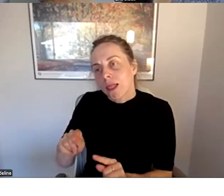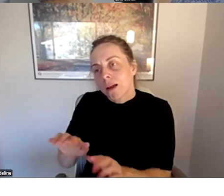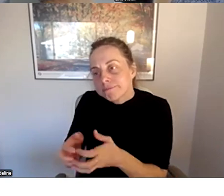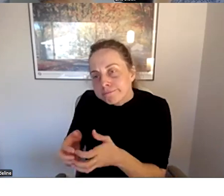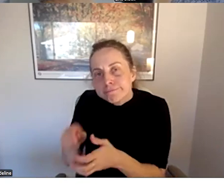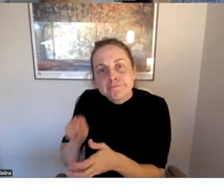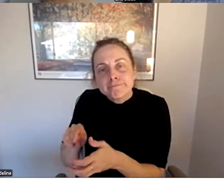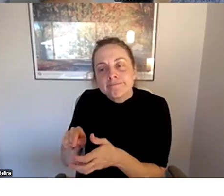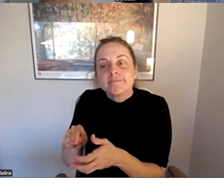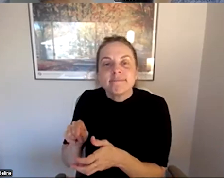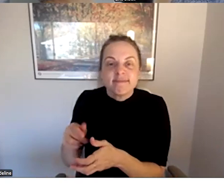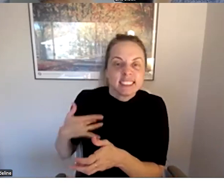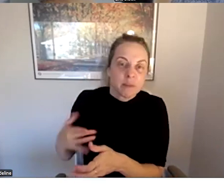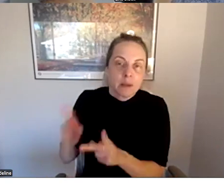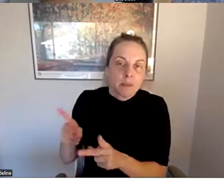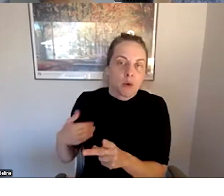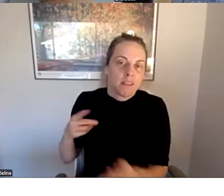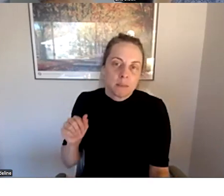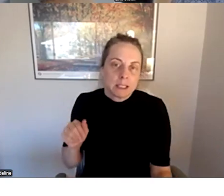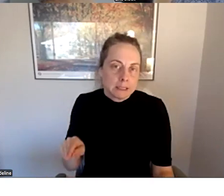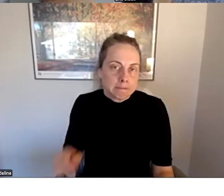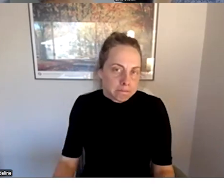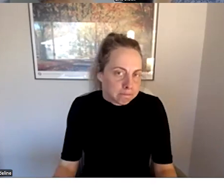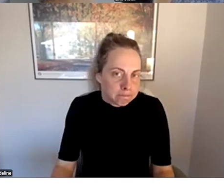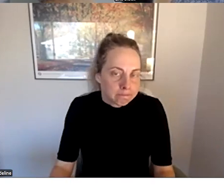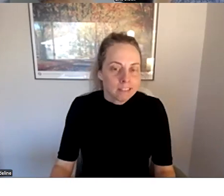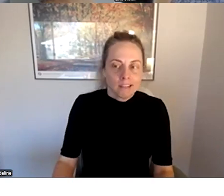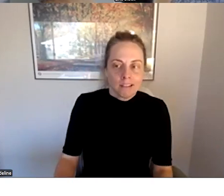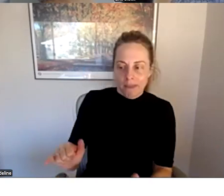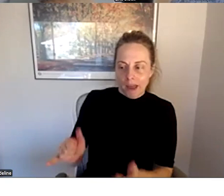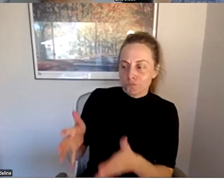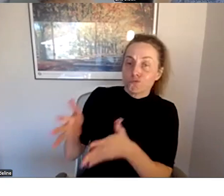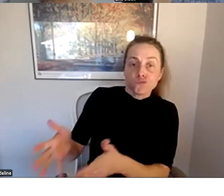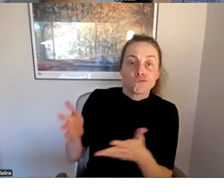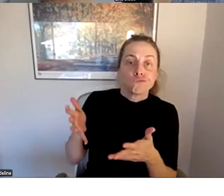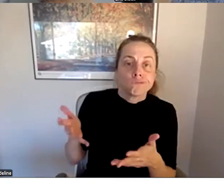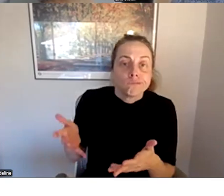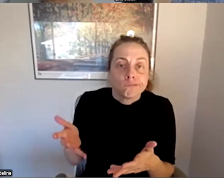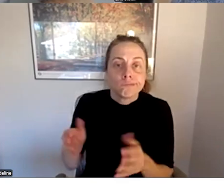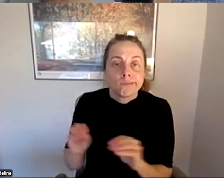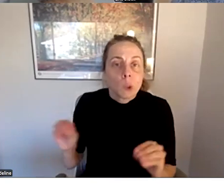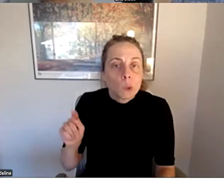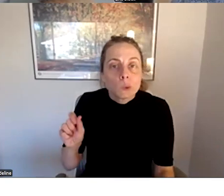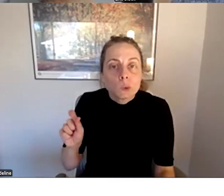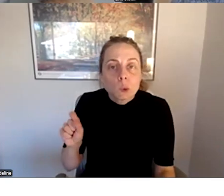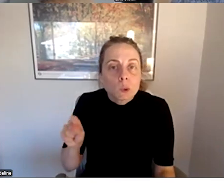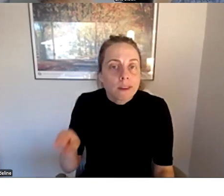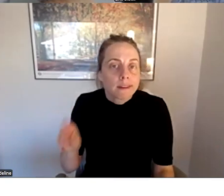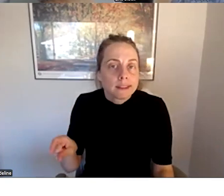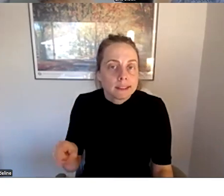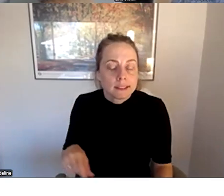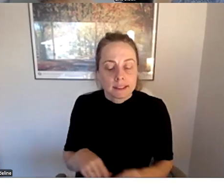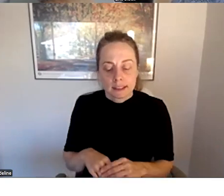folks with disabilities. And that leaves them, you know, without the tools that they need to